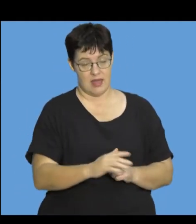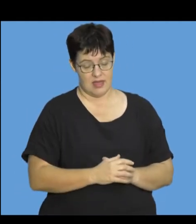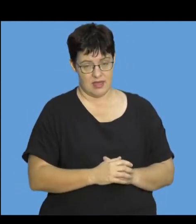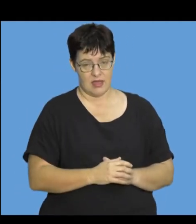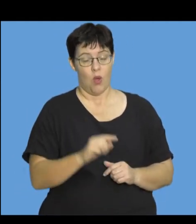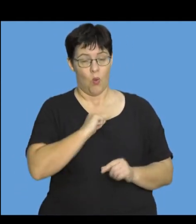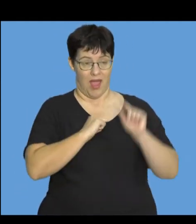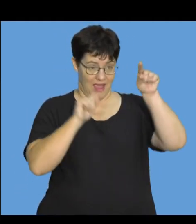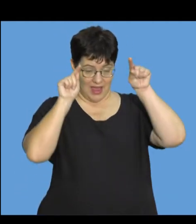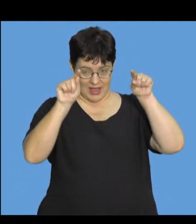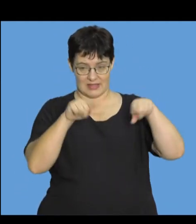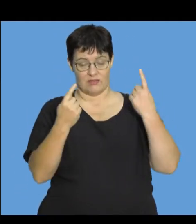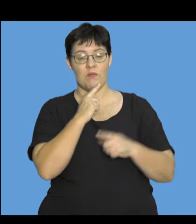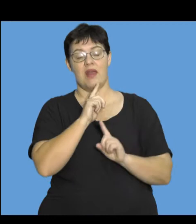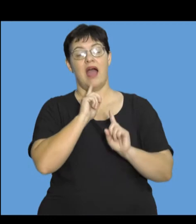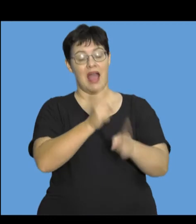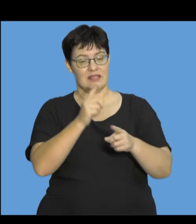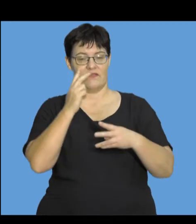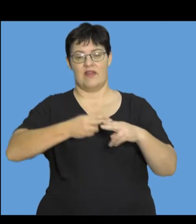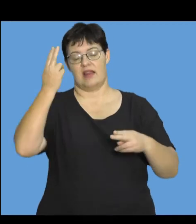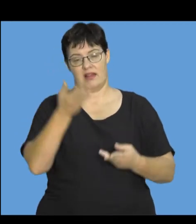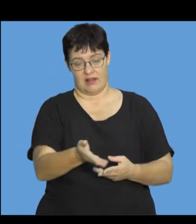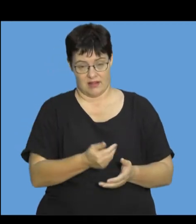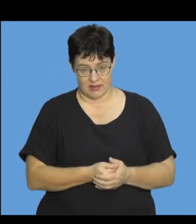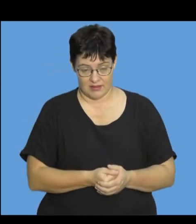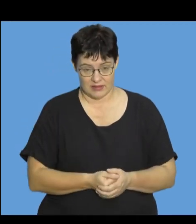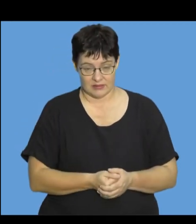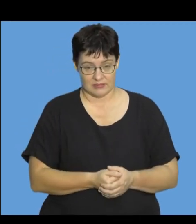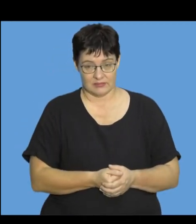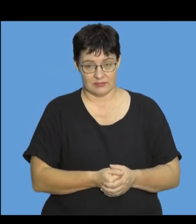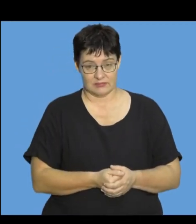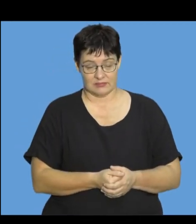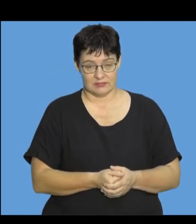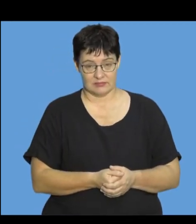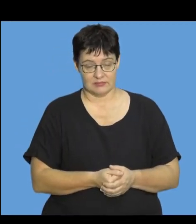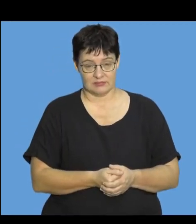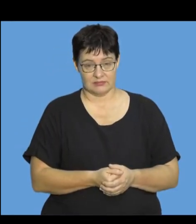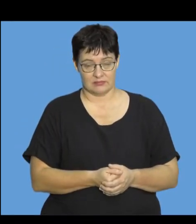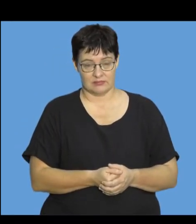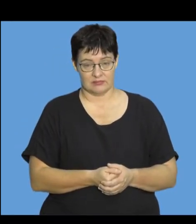6. But this will therefore be the final answer for this particular question.